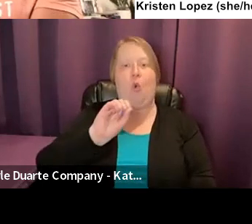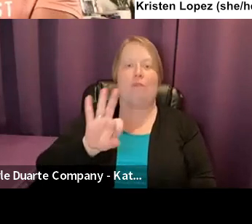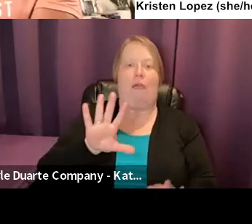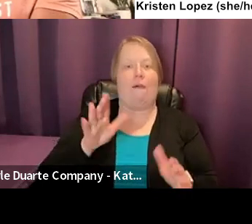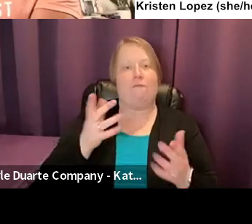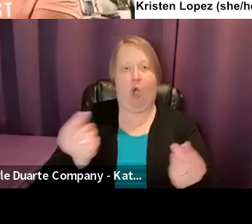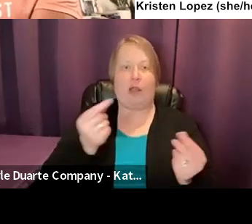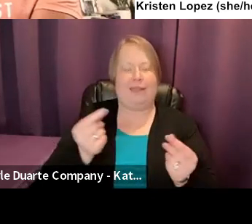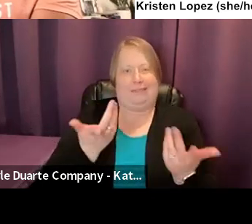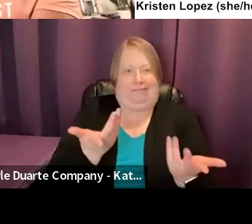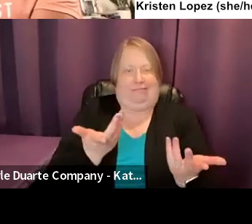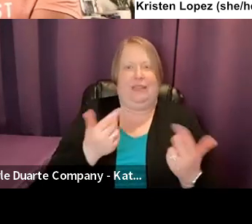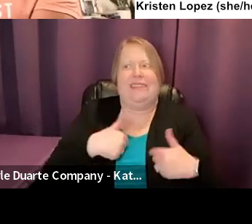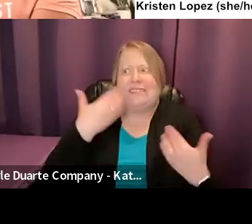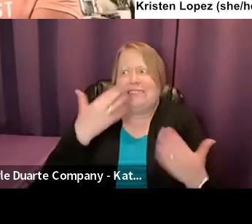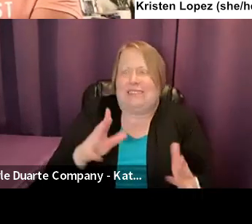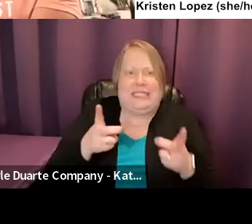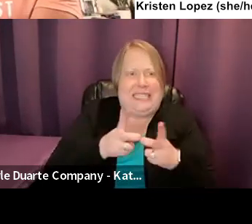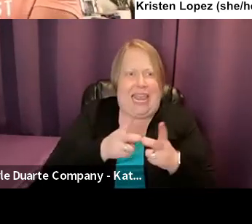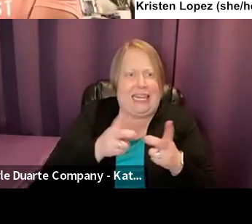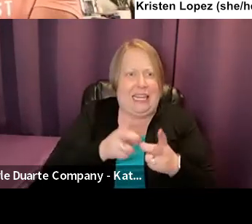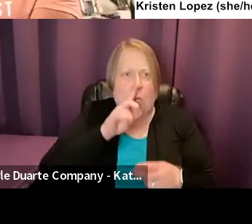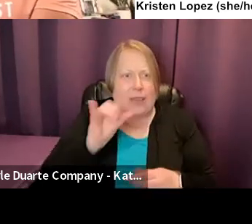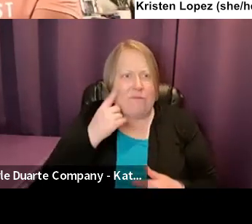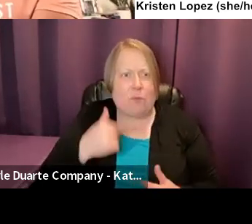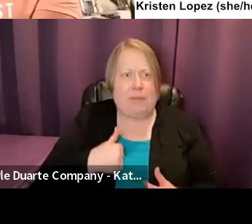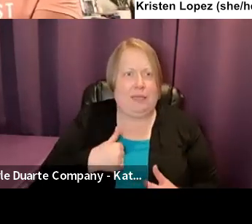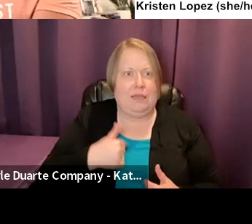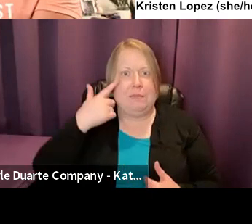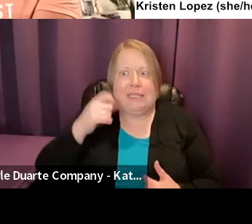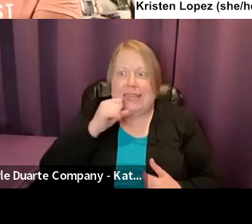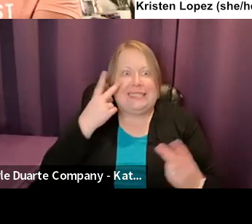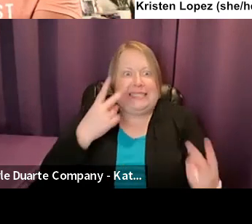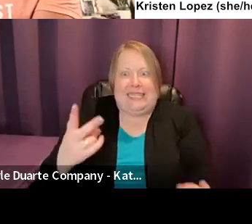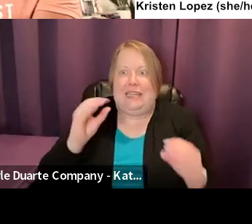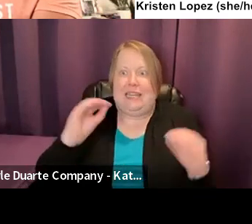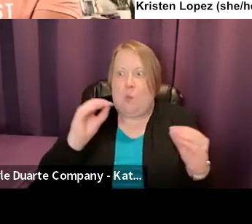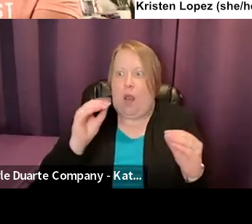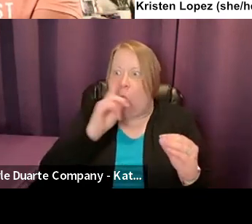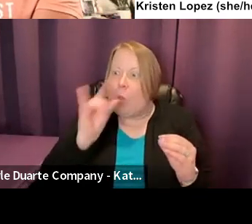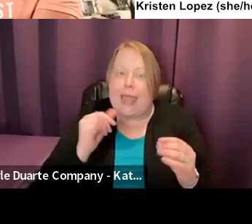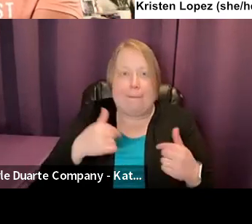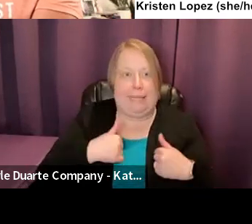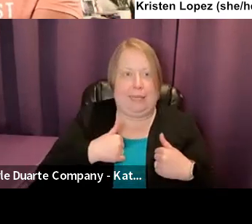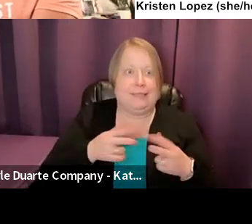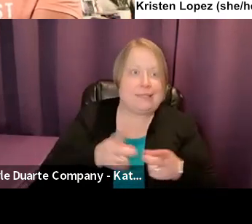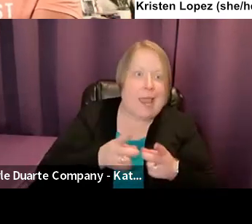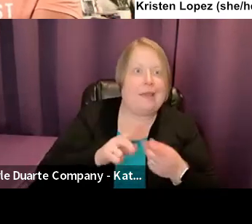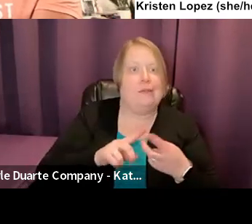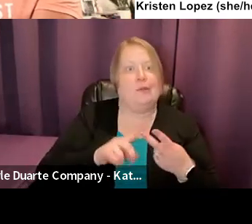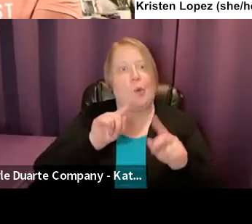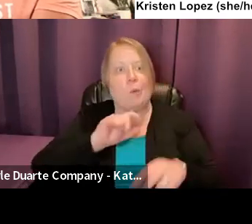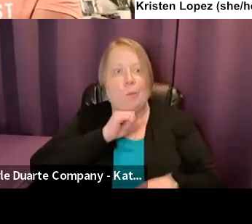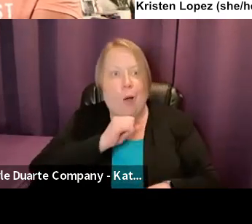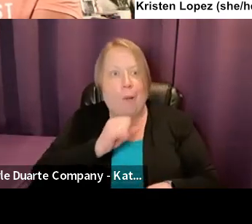didn't know what dating looked like for me because I didn't see anybody that looked like me date or go to prom or just do all those things